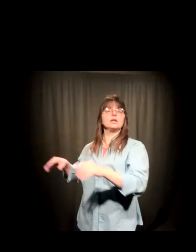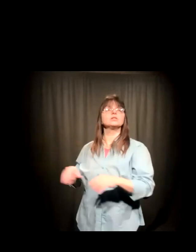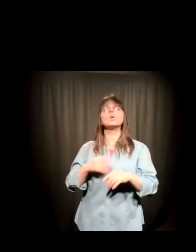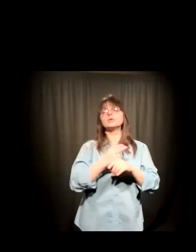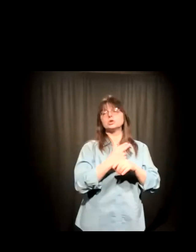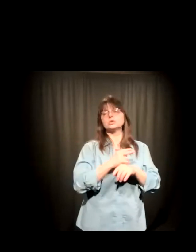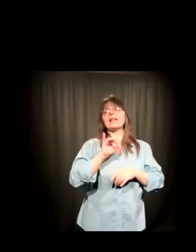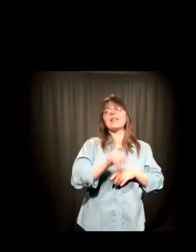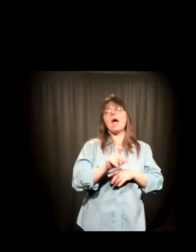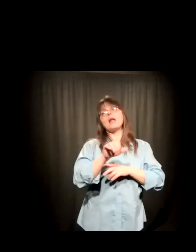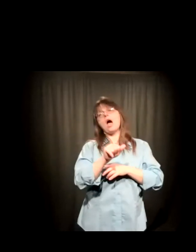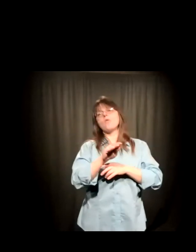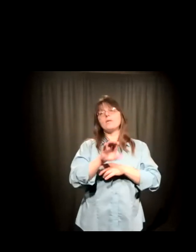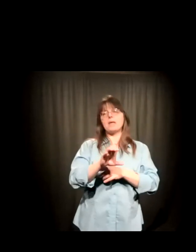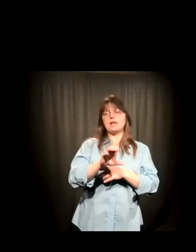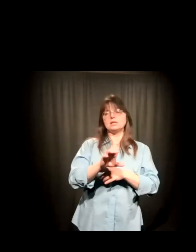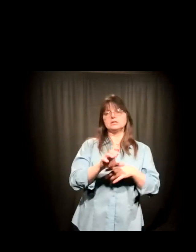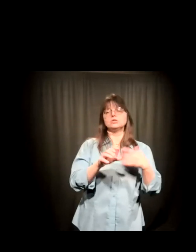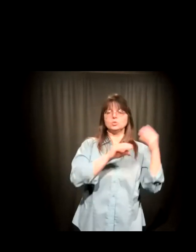that was his approach to this.